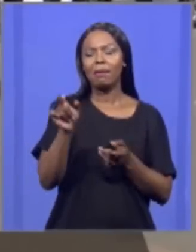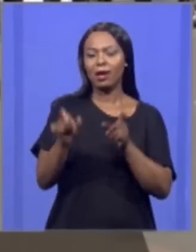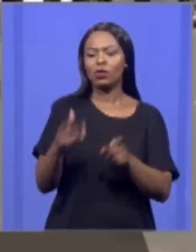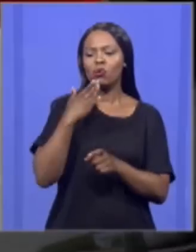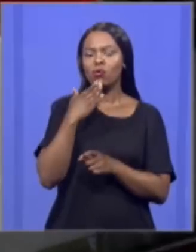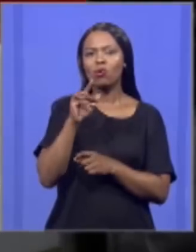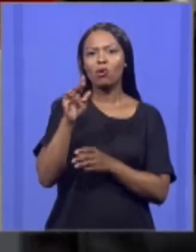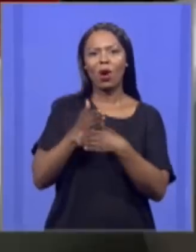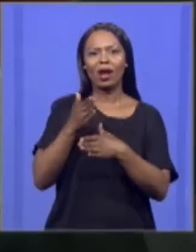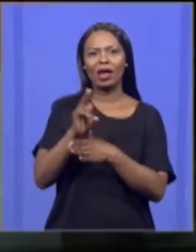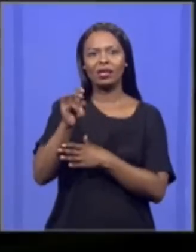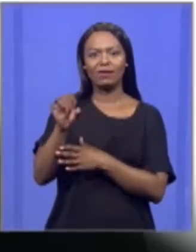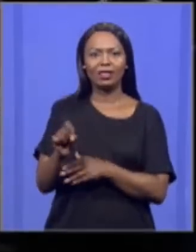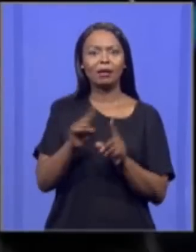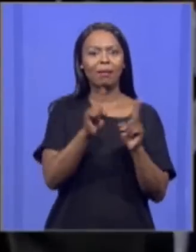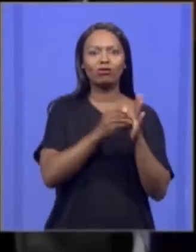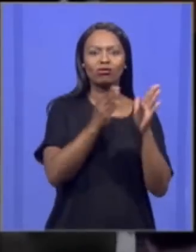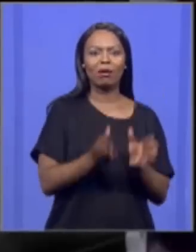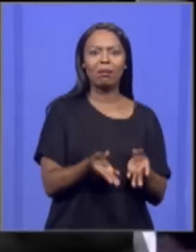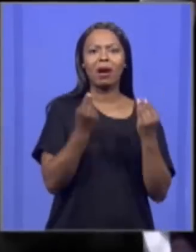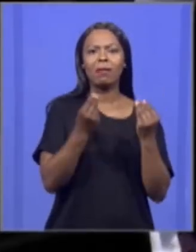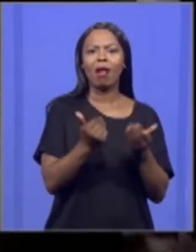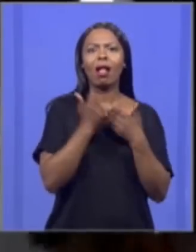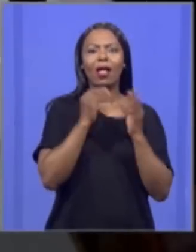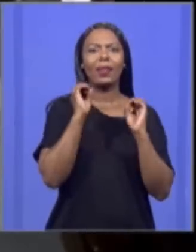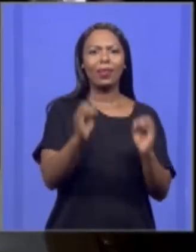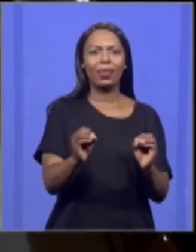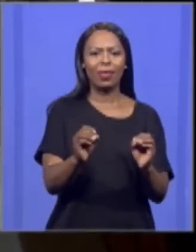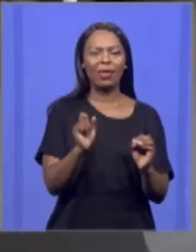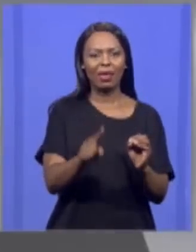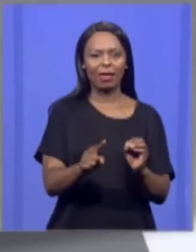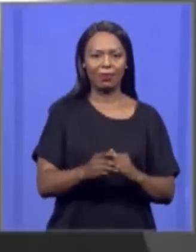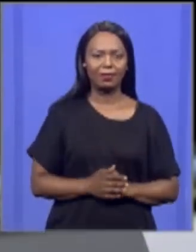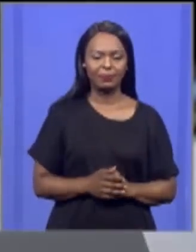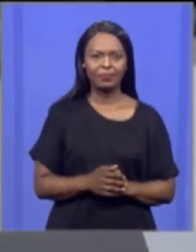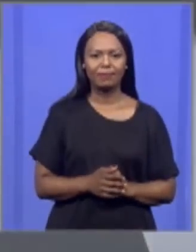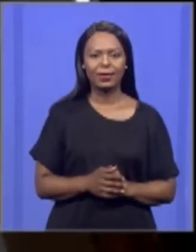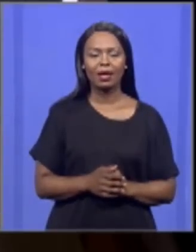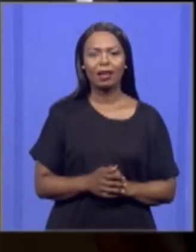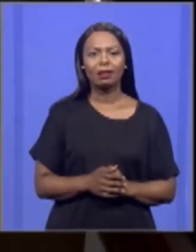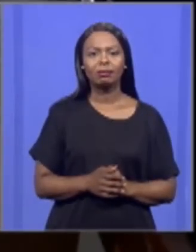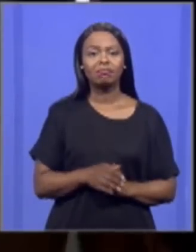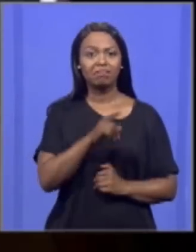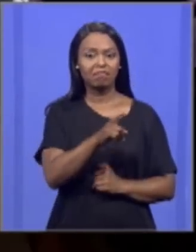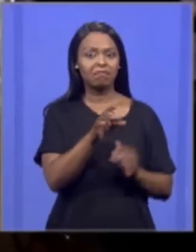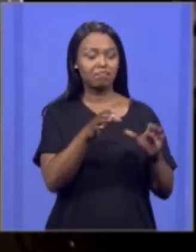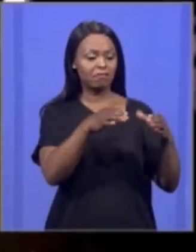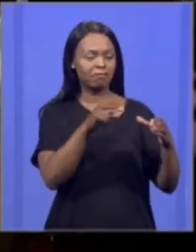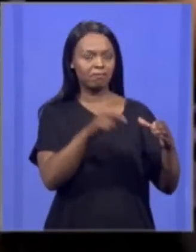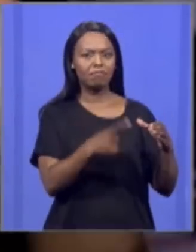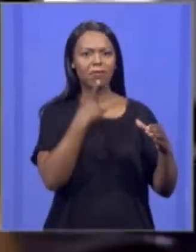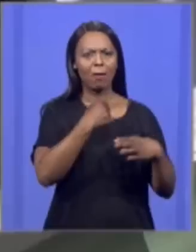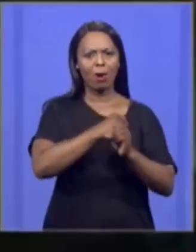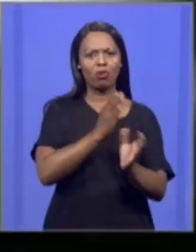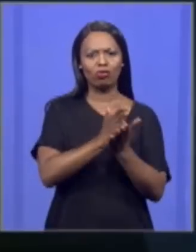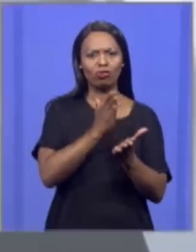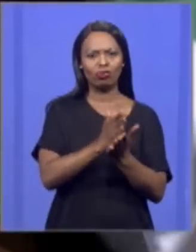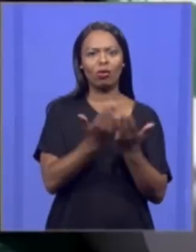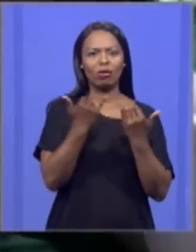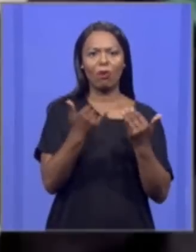mola baithuti ba sa hwetše thušo yeo e ba swanetšego ya mašeleng. Mokgatlo o re o tla dišetša gore ga